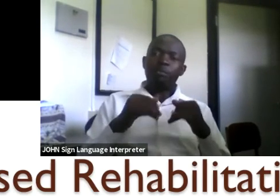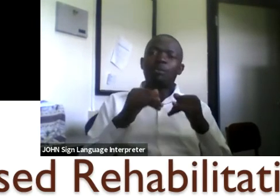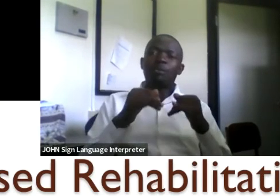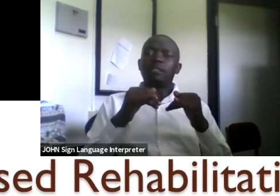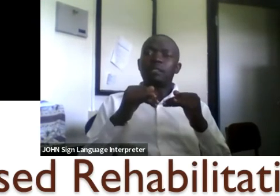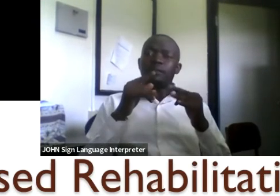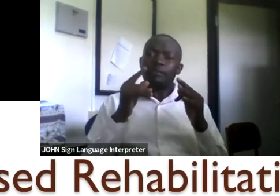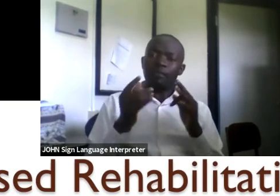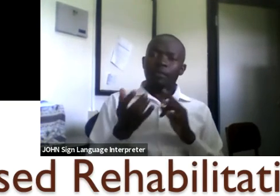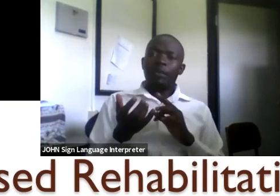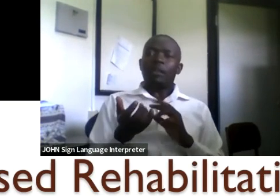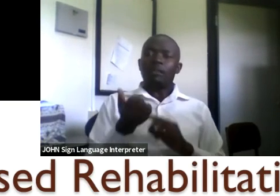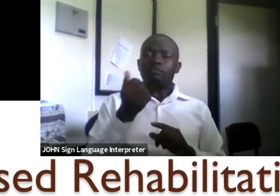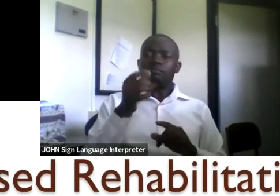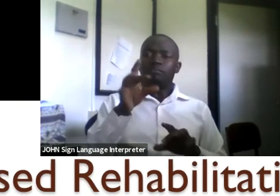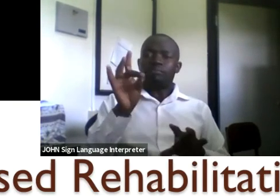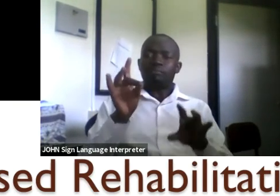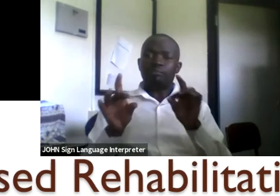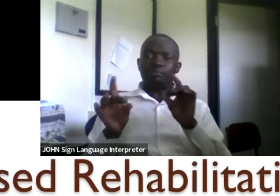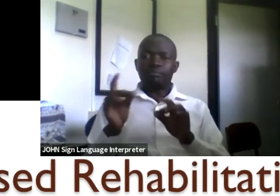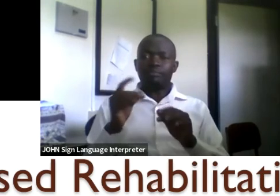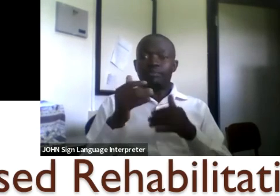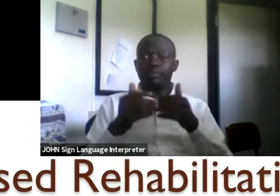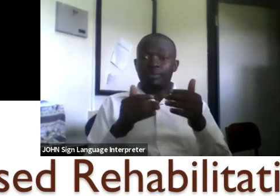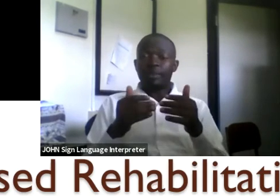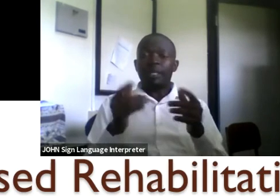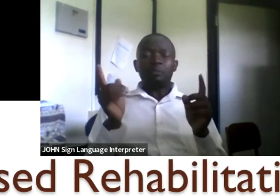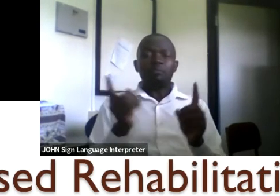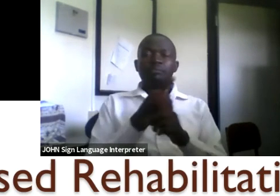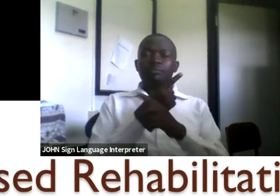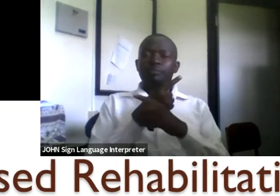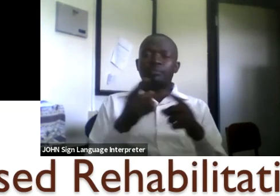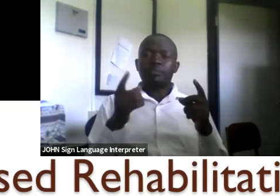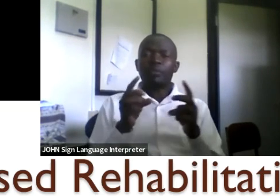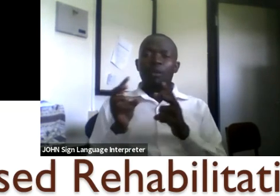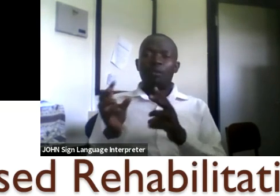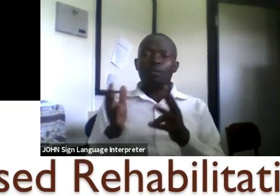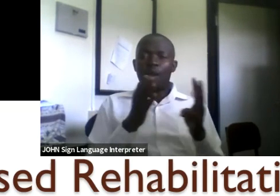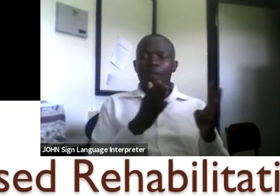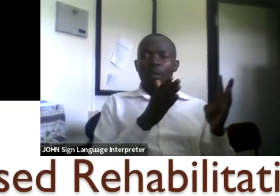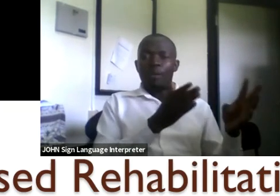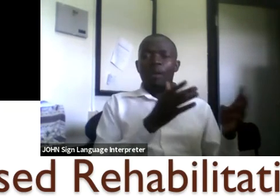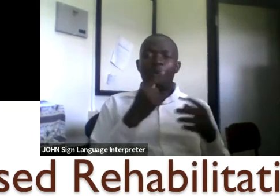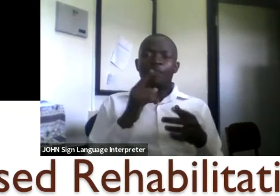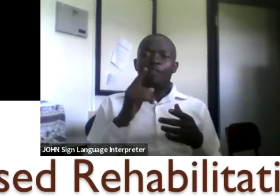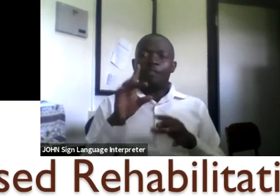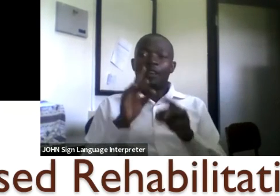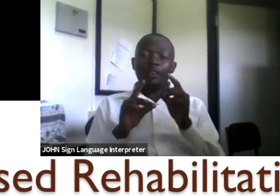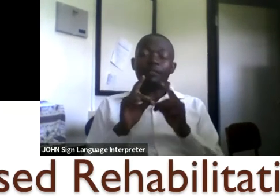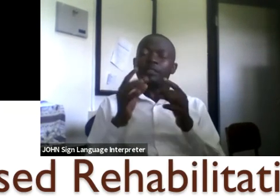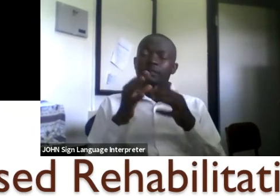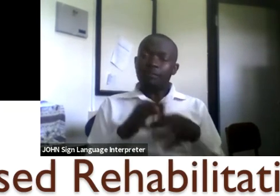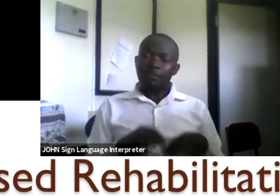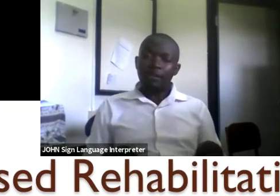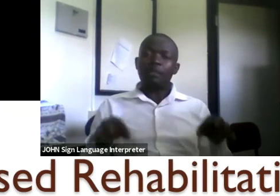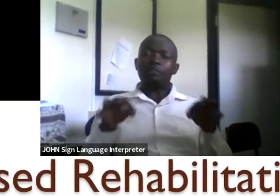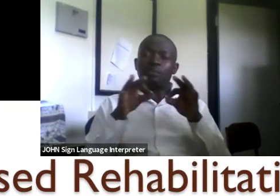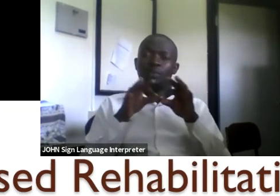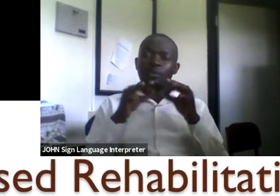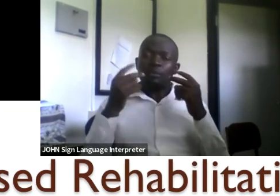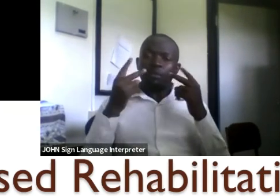is identified. Different ways of identification, but it's very, very important to count the people so